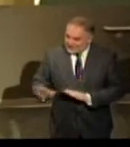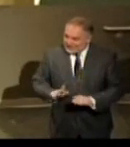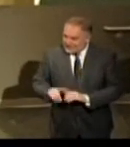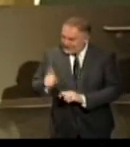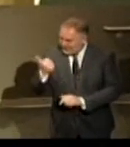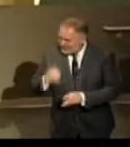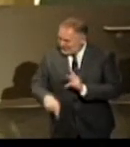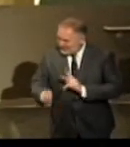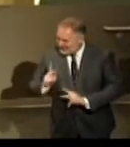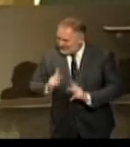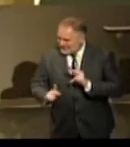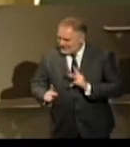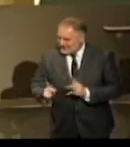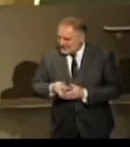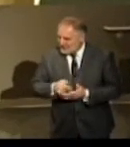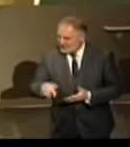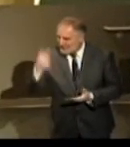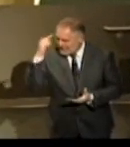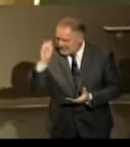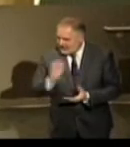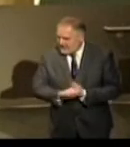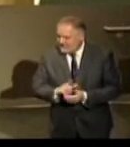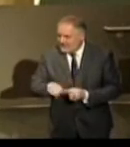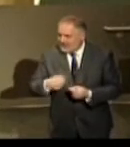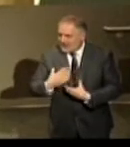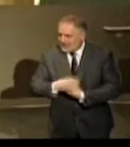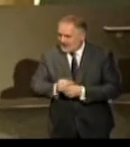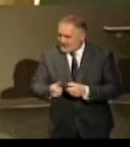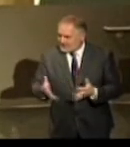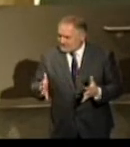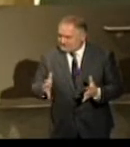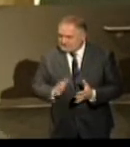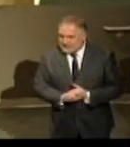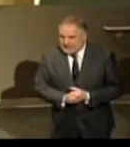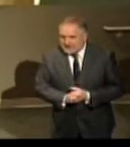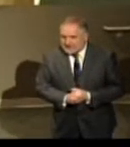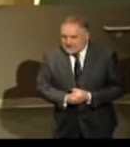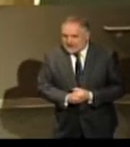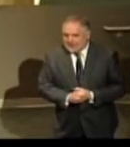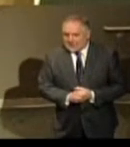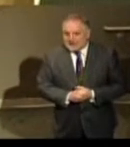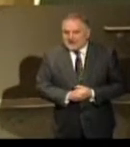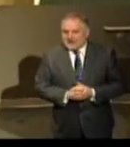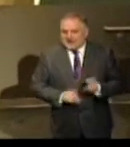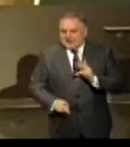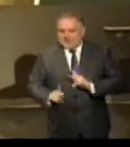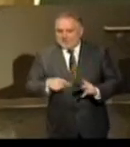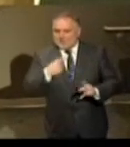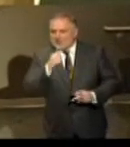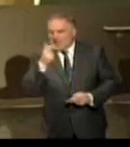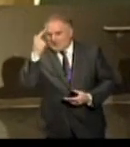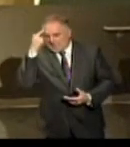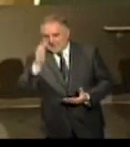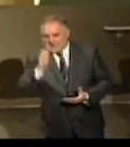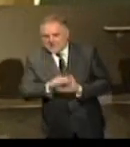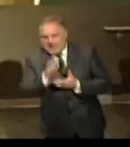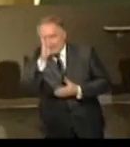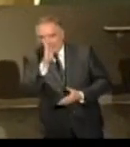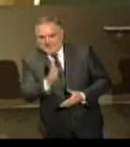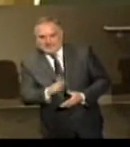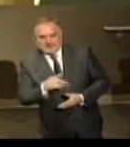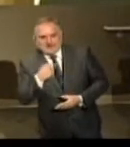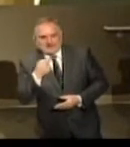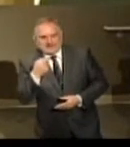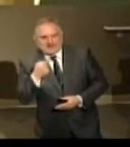life, and what you believe about creation. The atheist says that